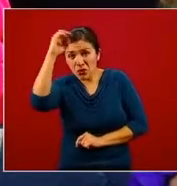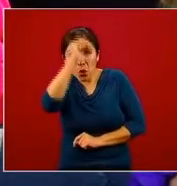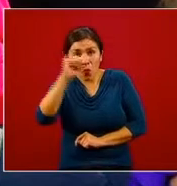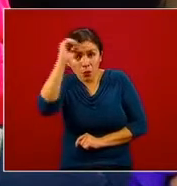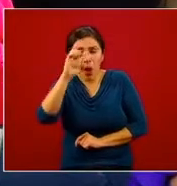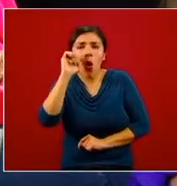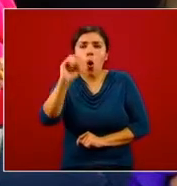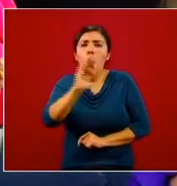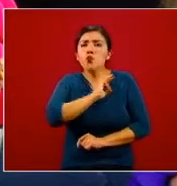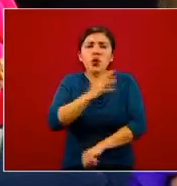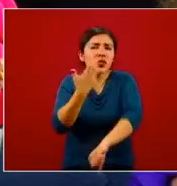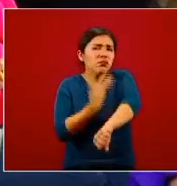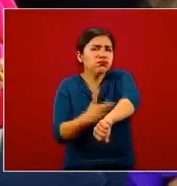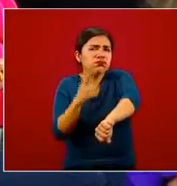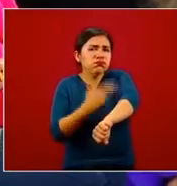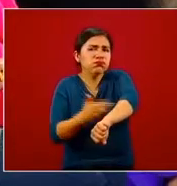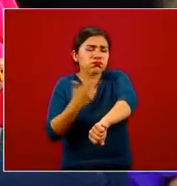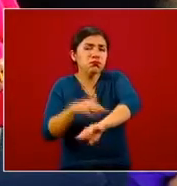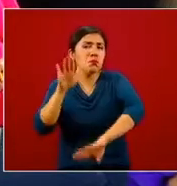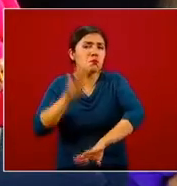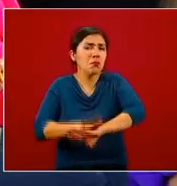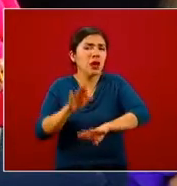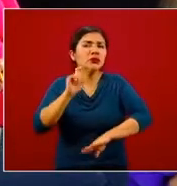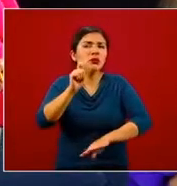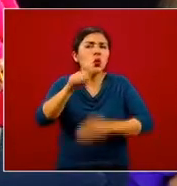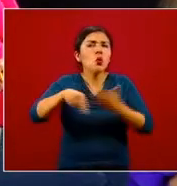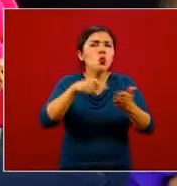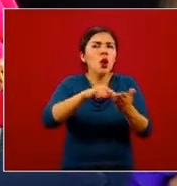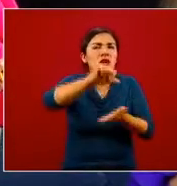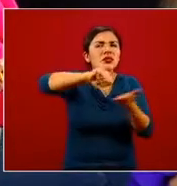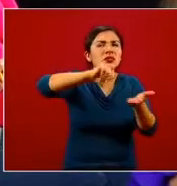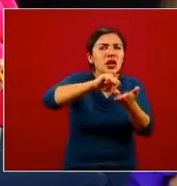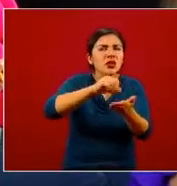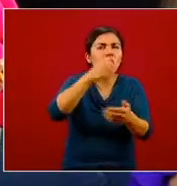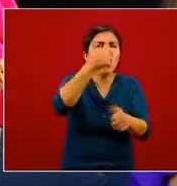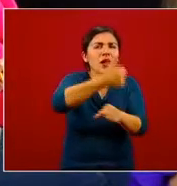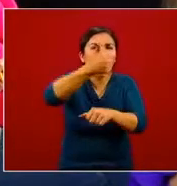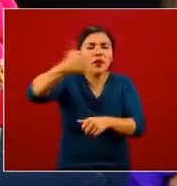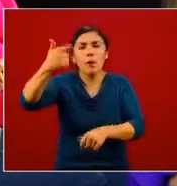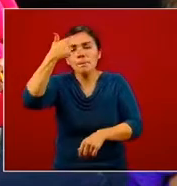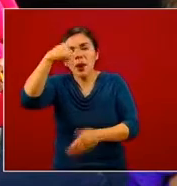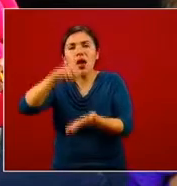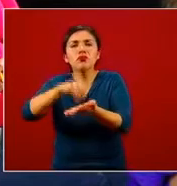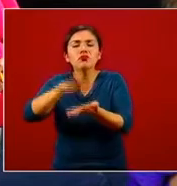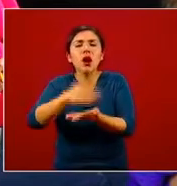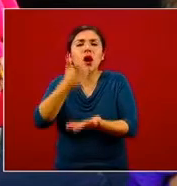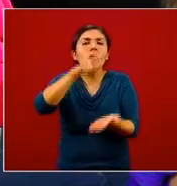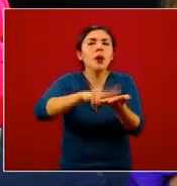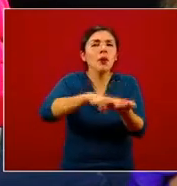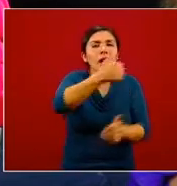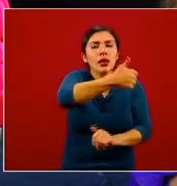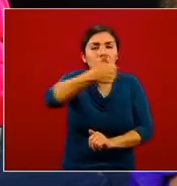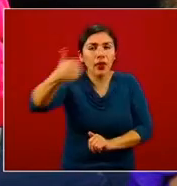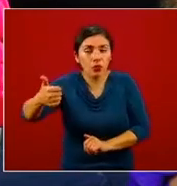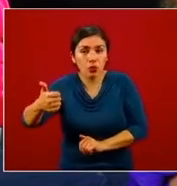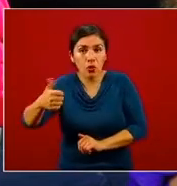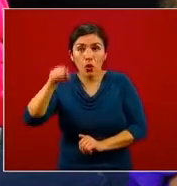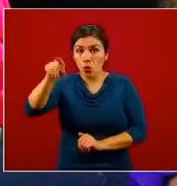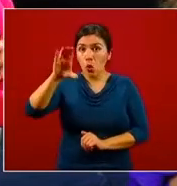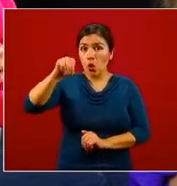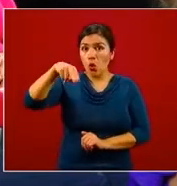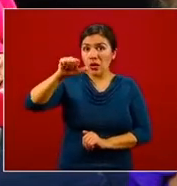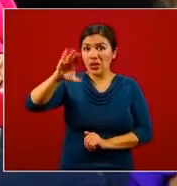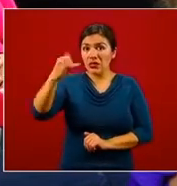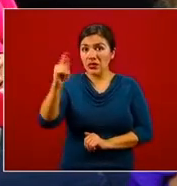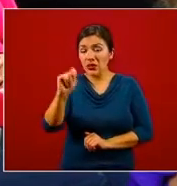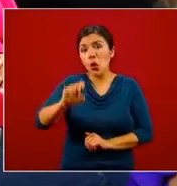institutions. So is that reduction in the budget, is that general and irrevocable? Or could the requirements be